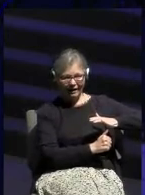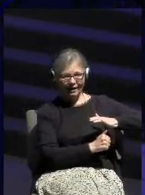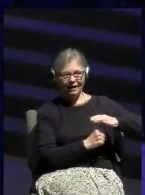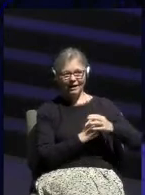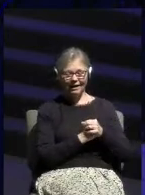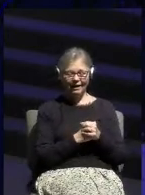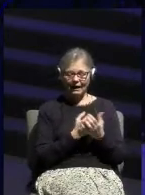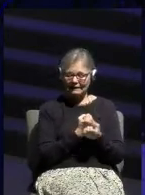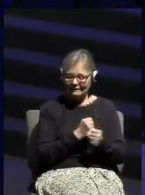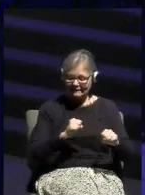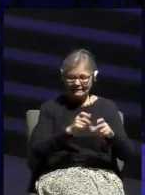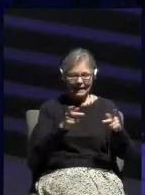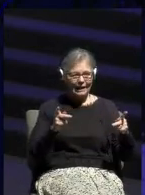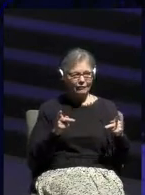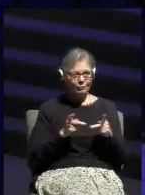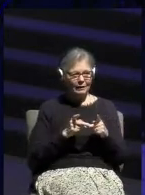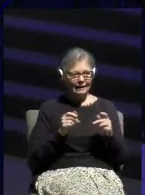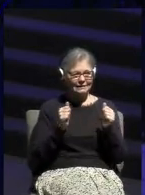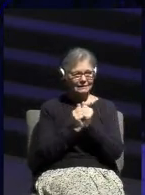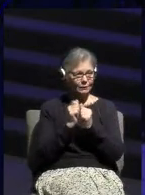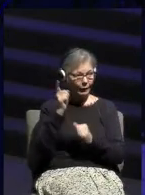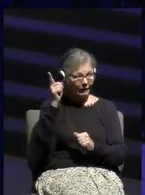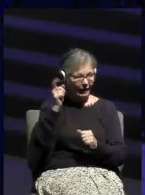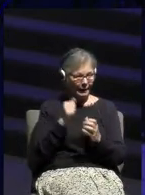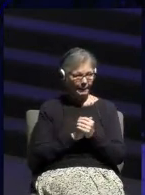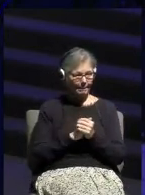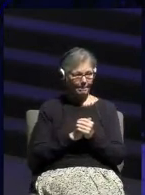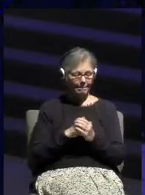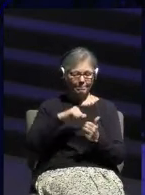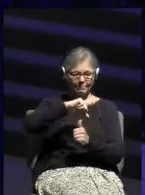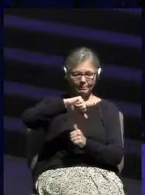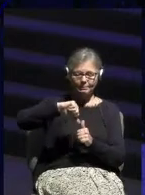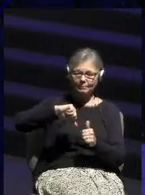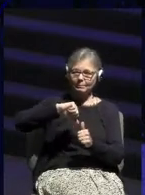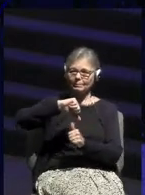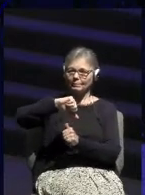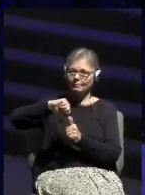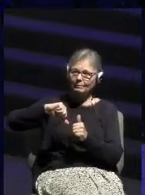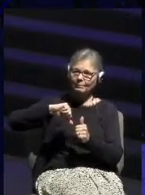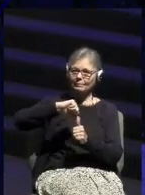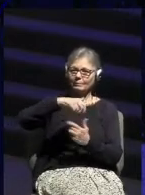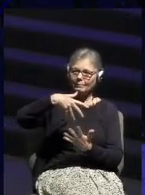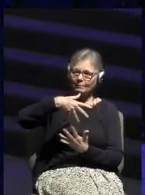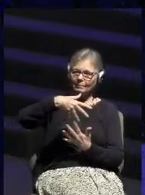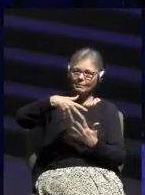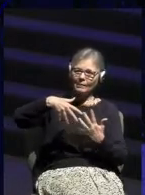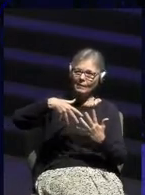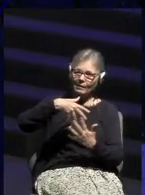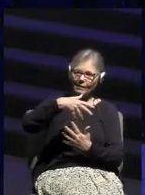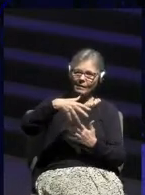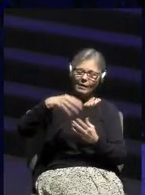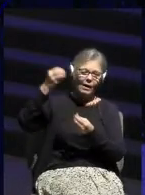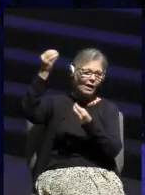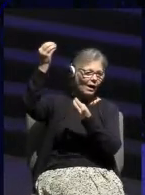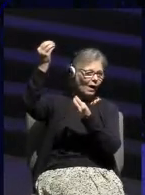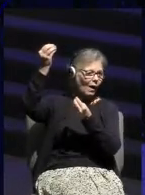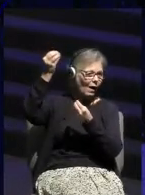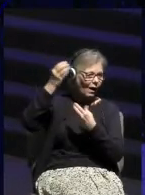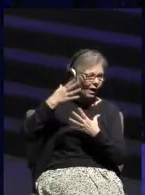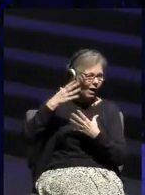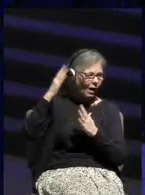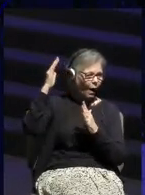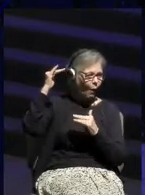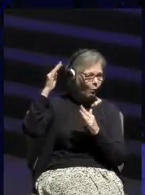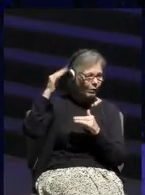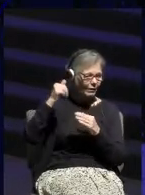sacred place where the psalmist would receive restoration and hope. And when you're reading this